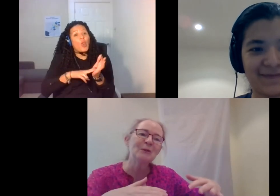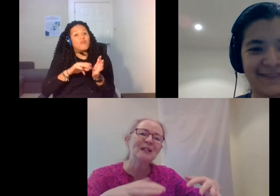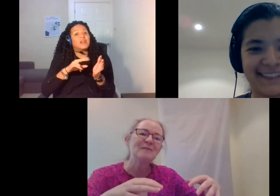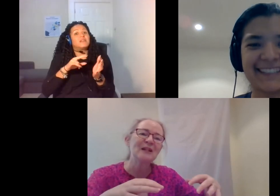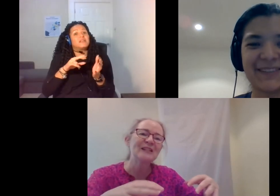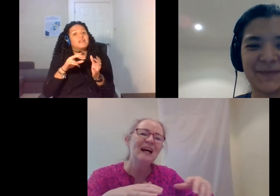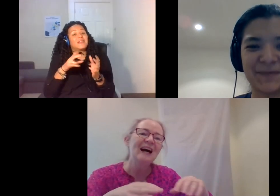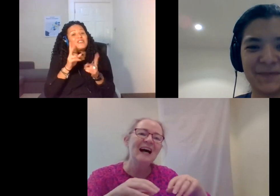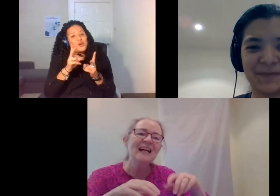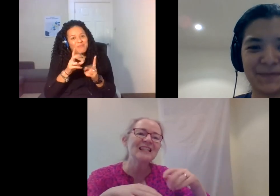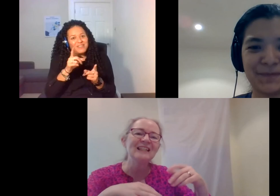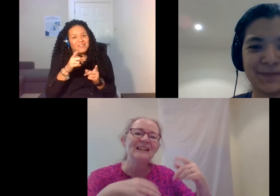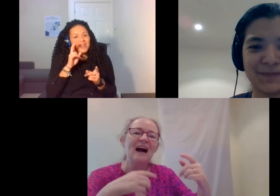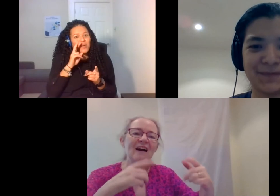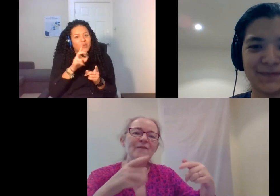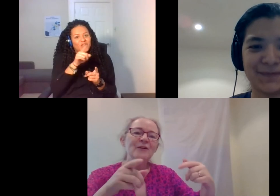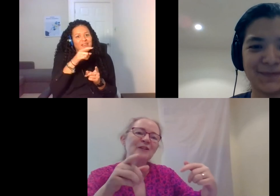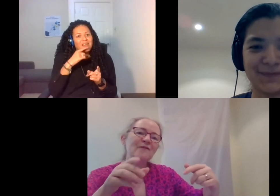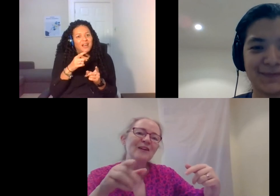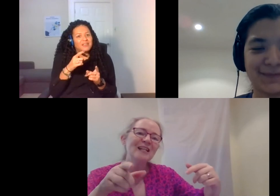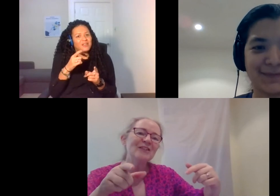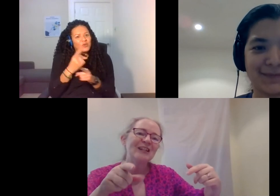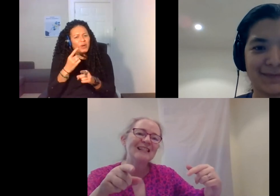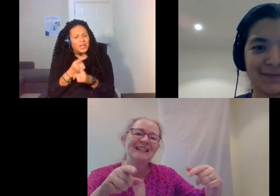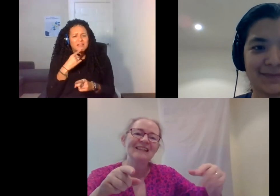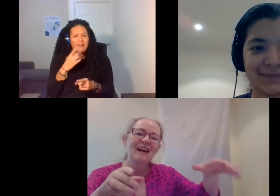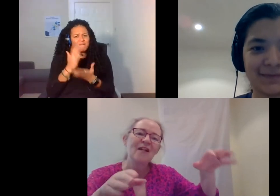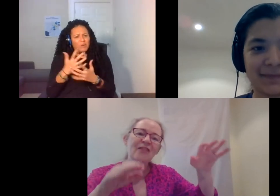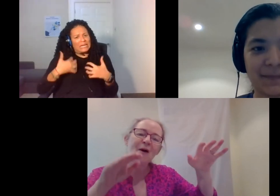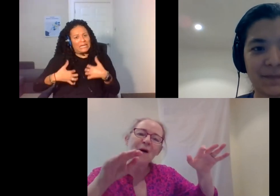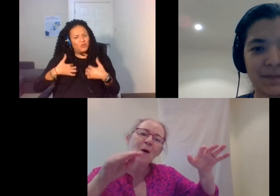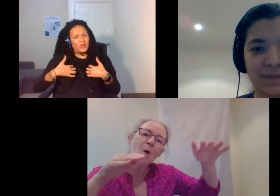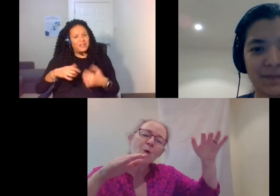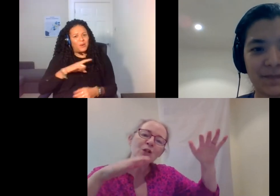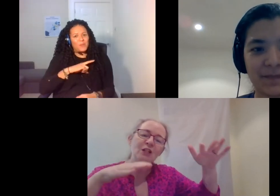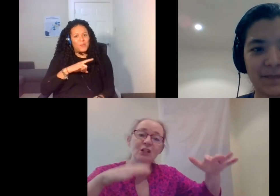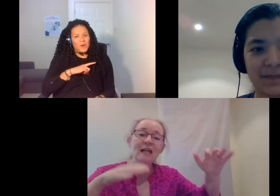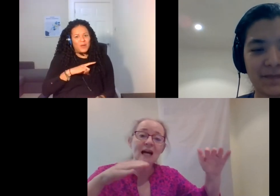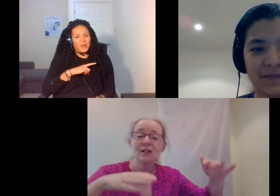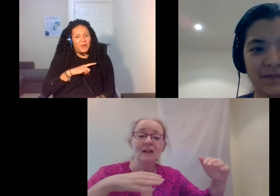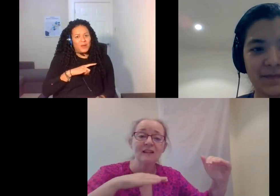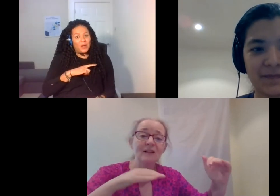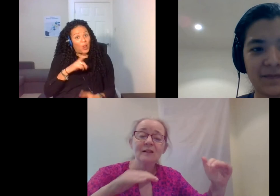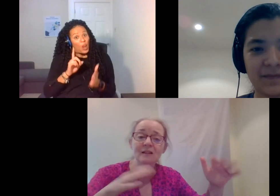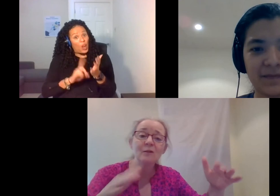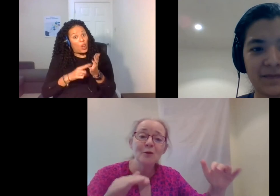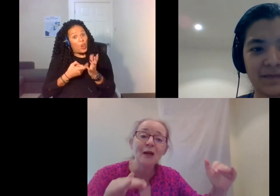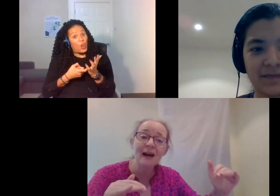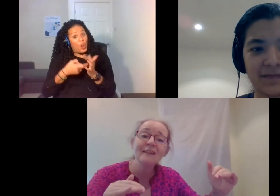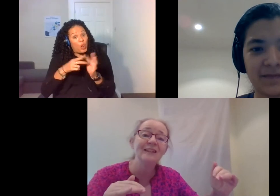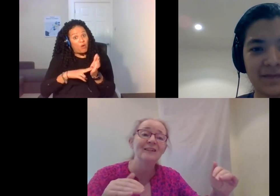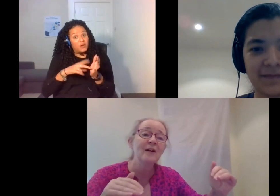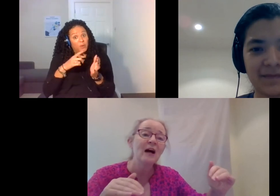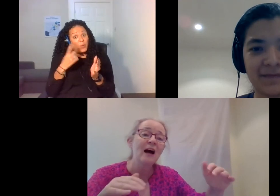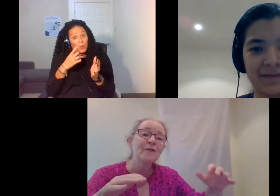were talking, because actually I found it very interesting that she actually, as someone who